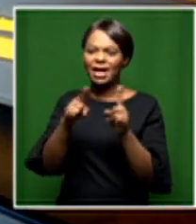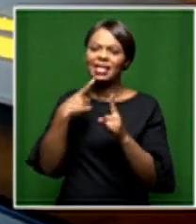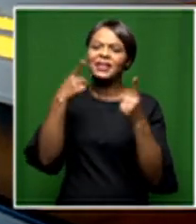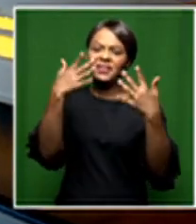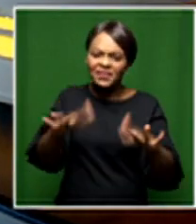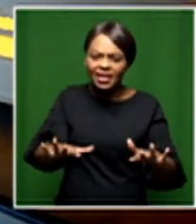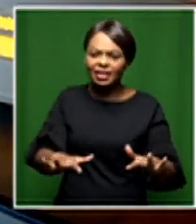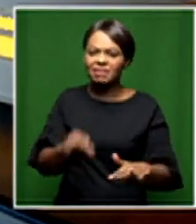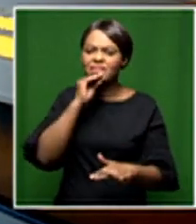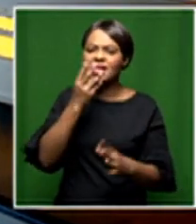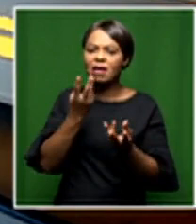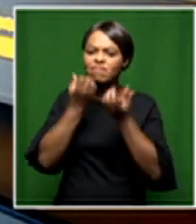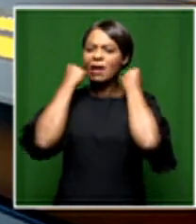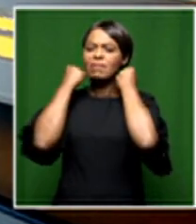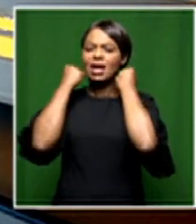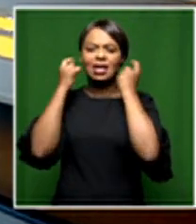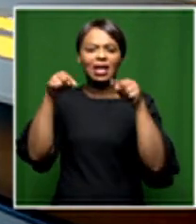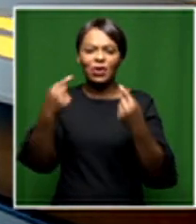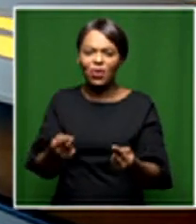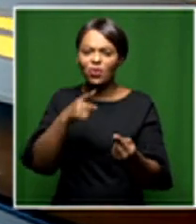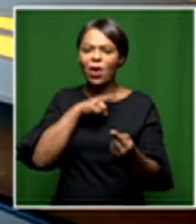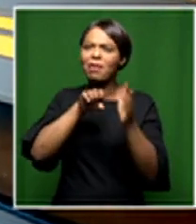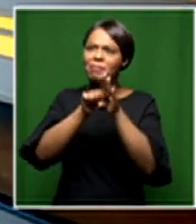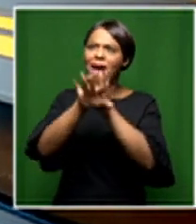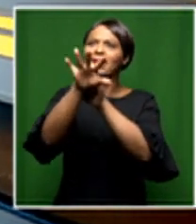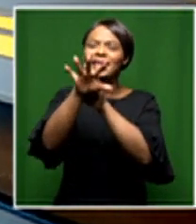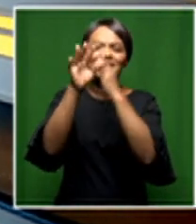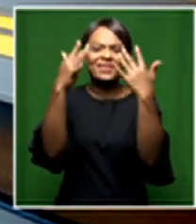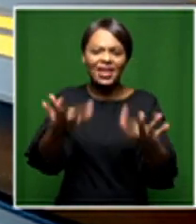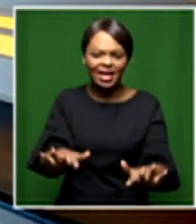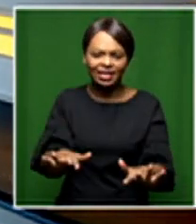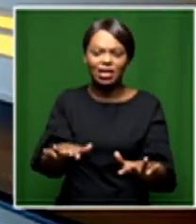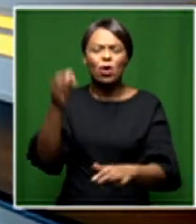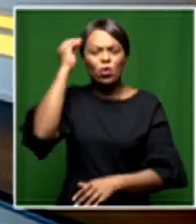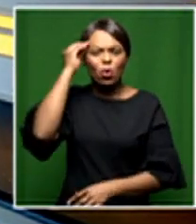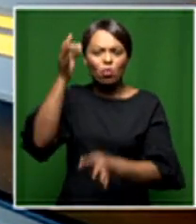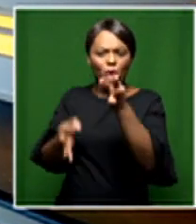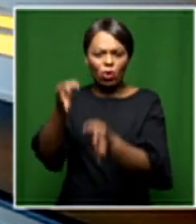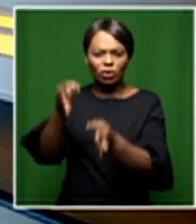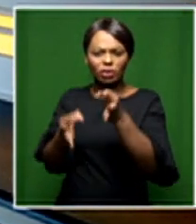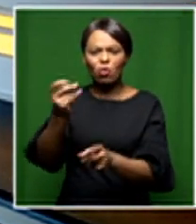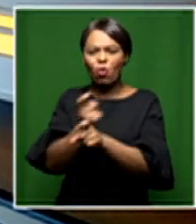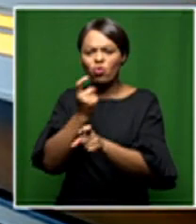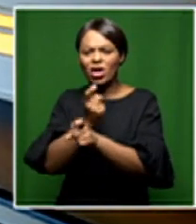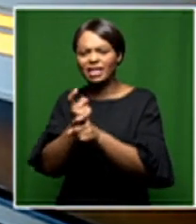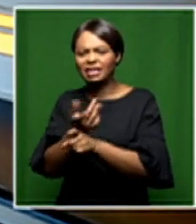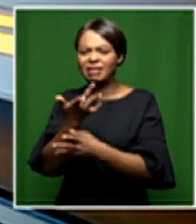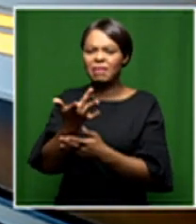things that are now in the public domain. And you know as well as I do that in politics, perceptions are all